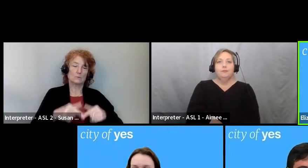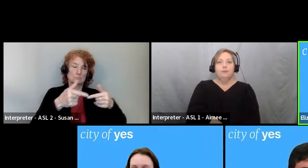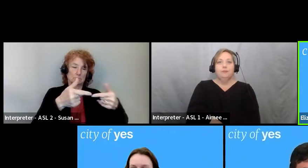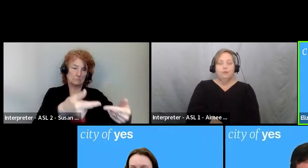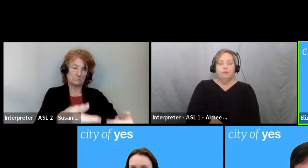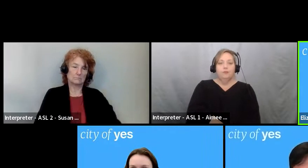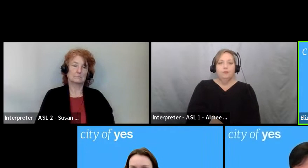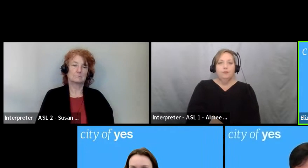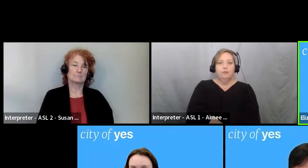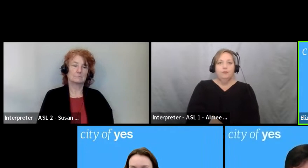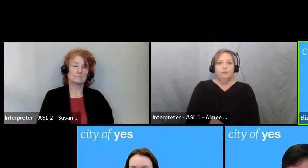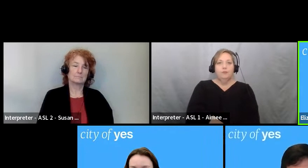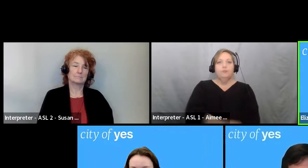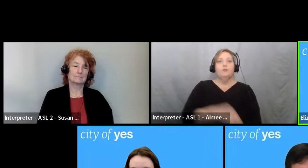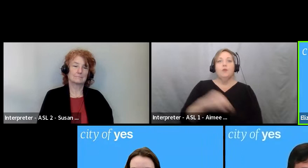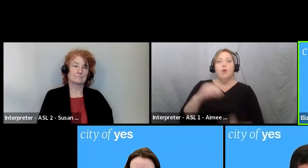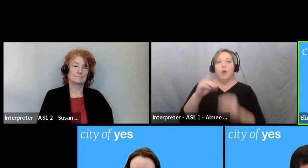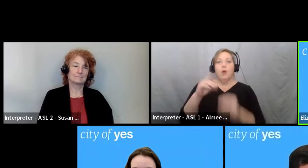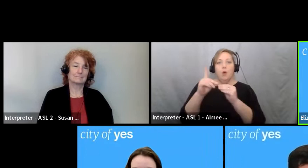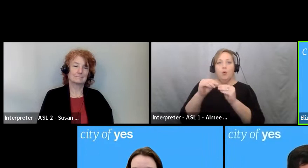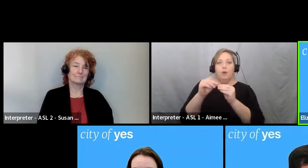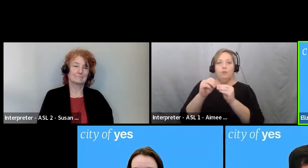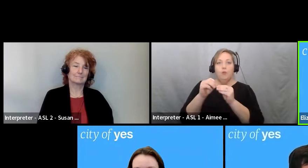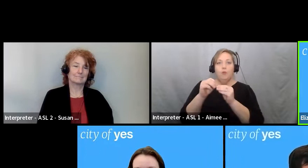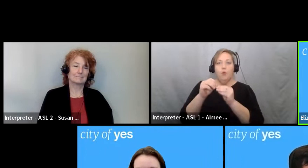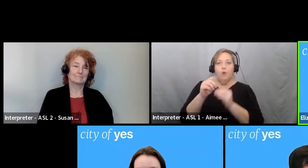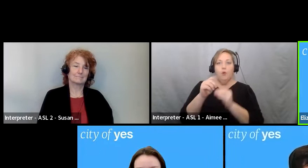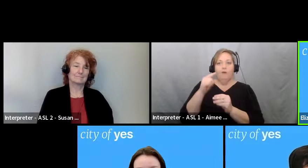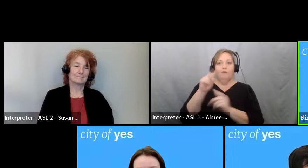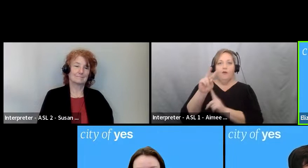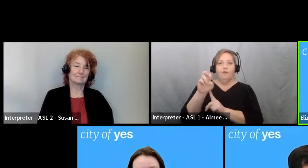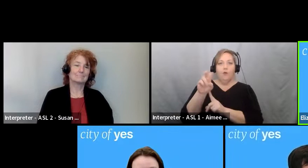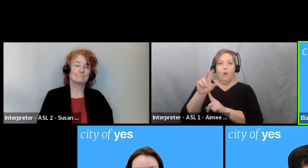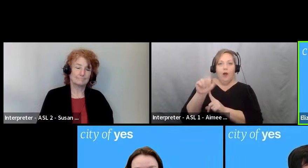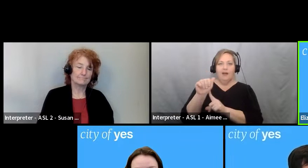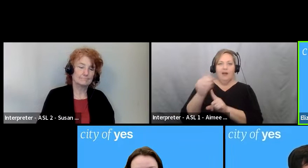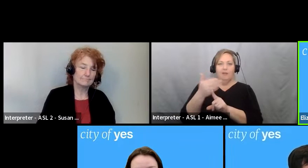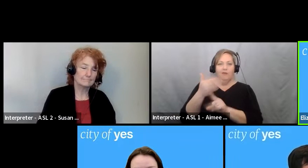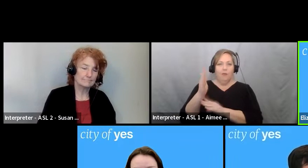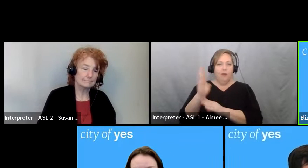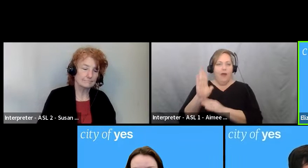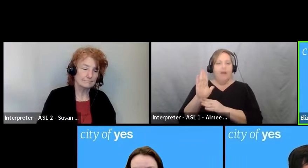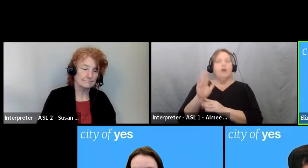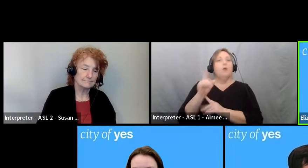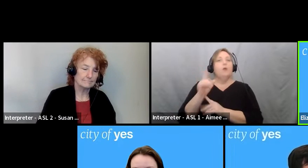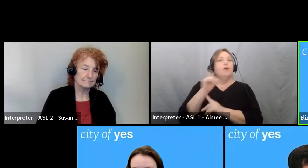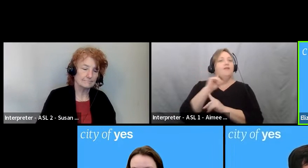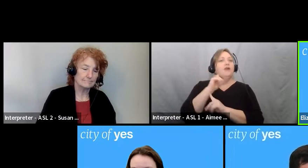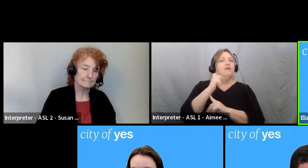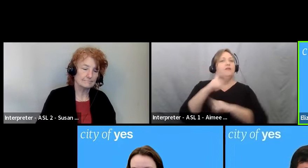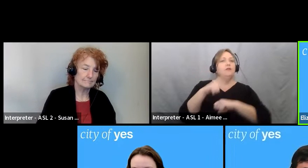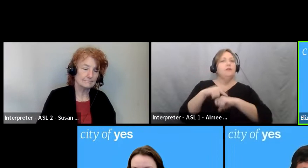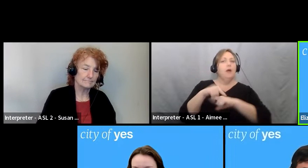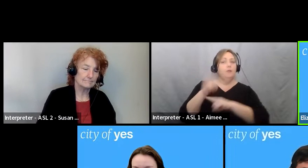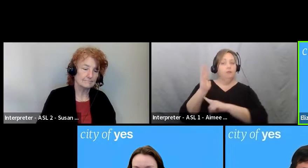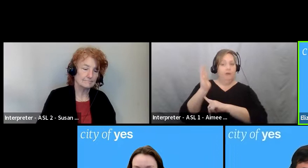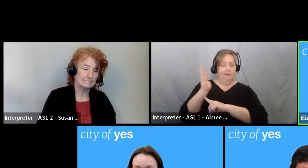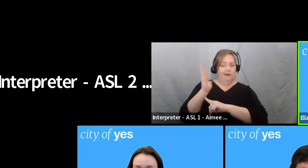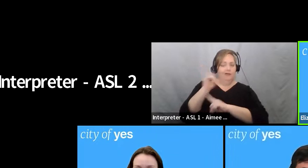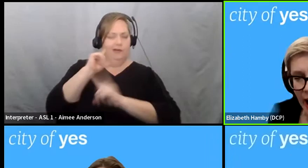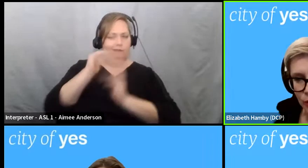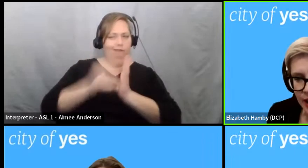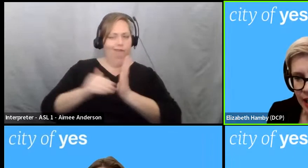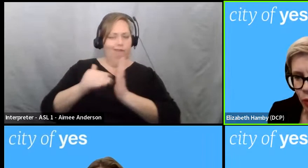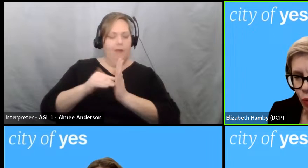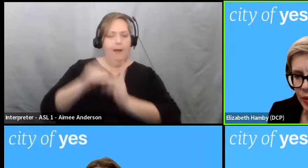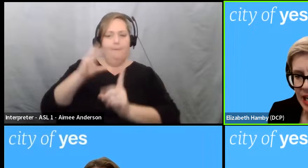Veronica, before we go back to hands. We've heard a few times in this presentation that missing